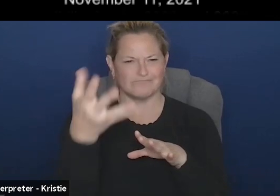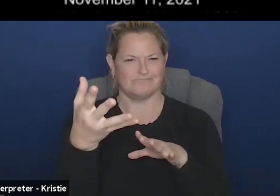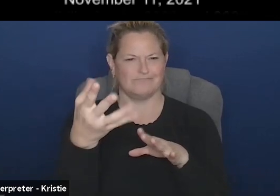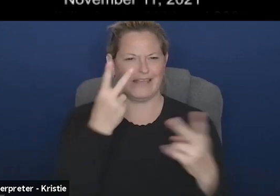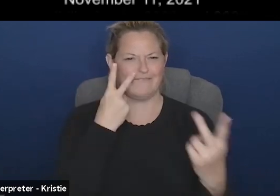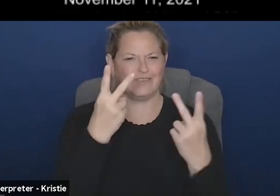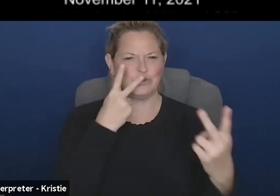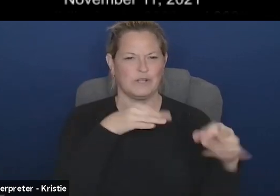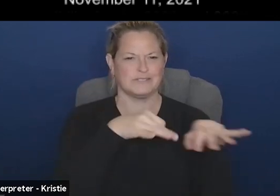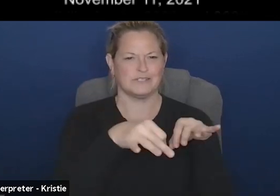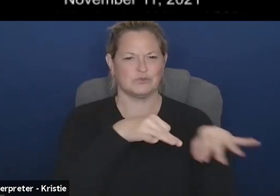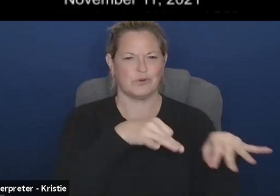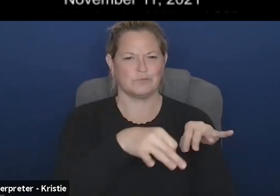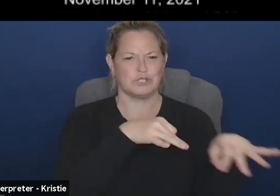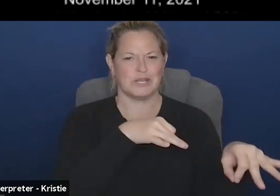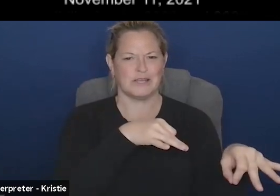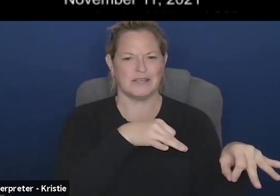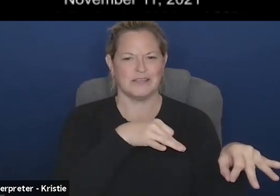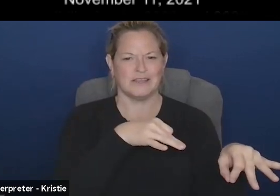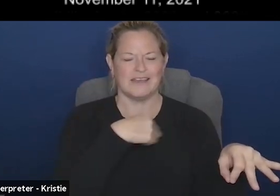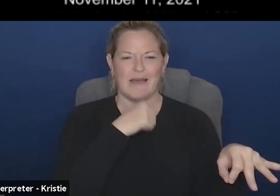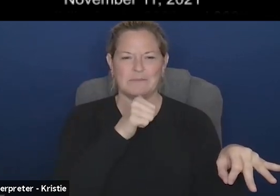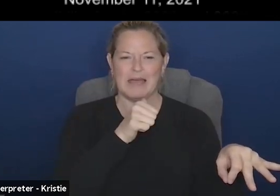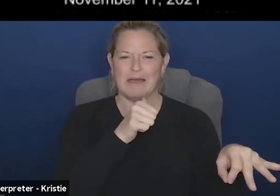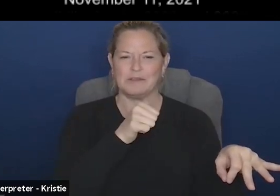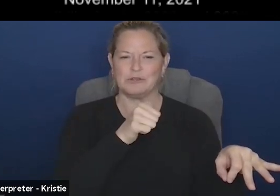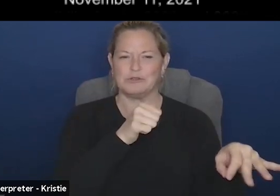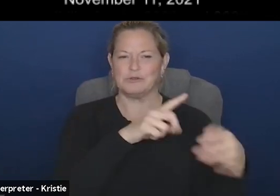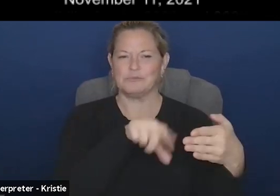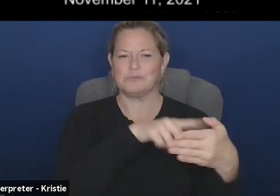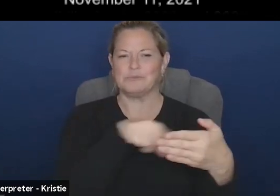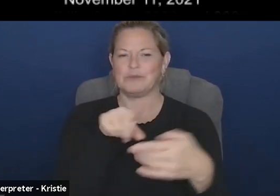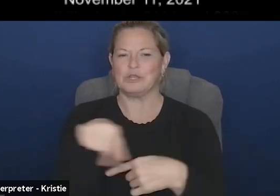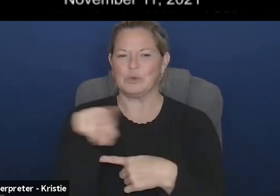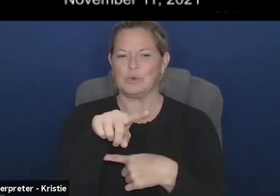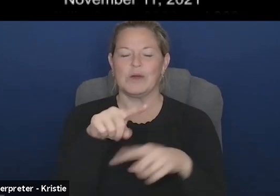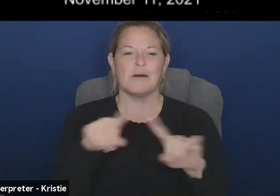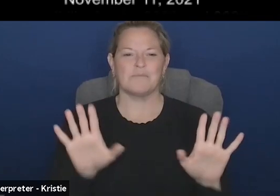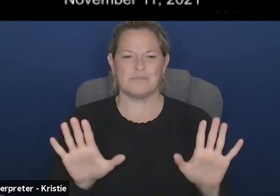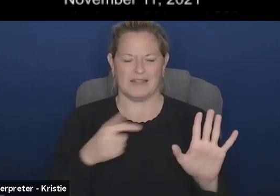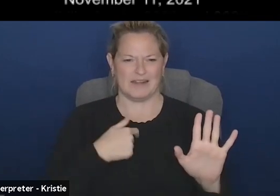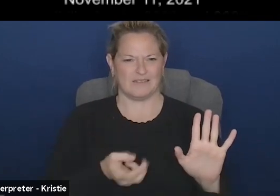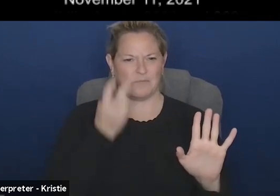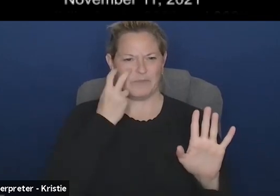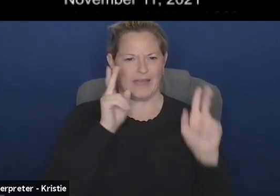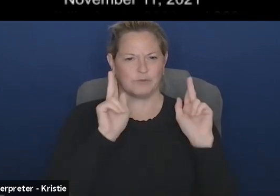description practice, but I'm not going to take it out on you. As a blind person,